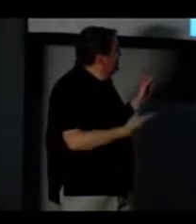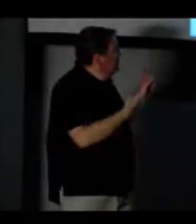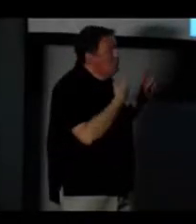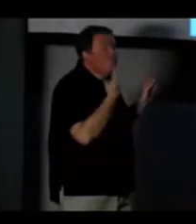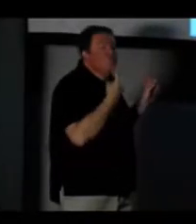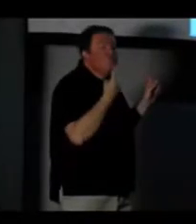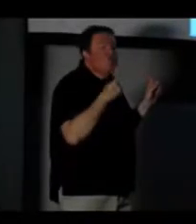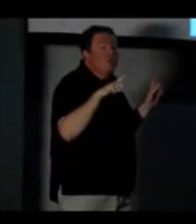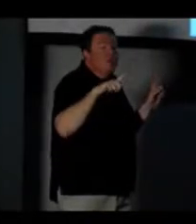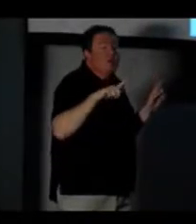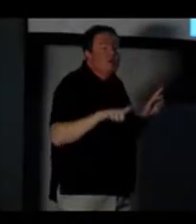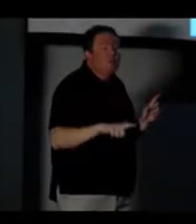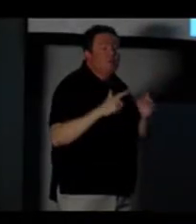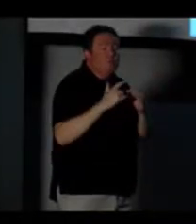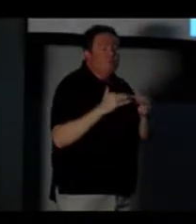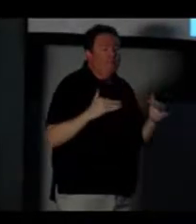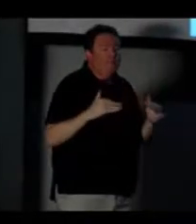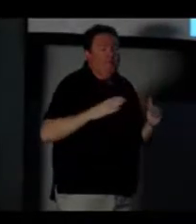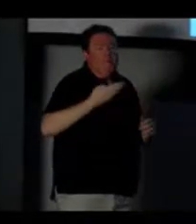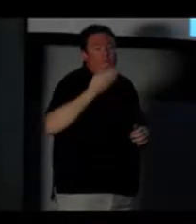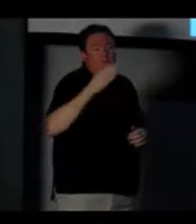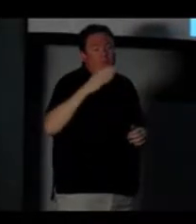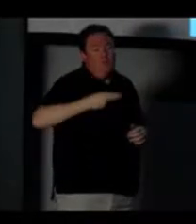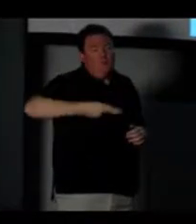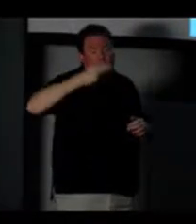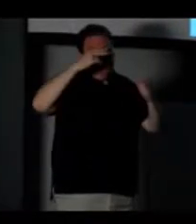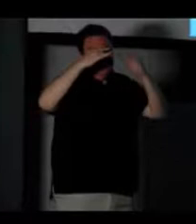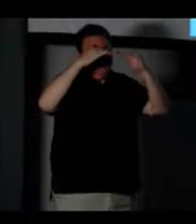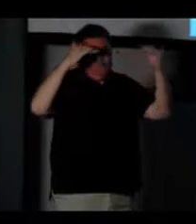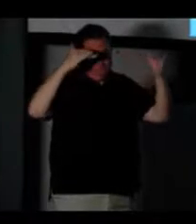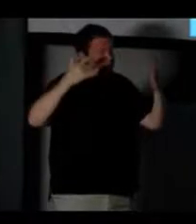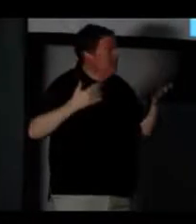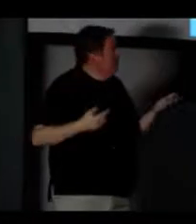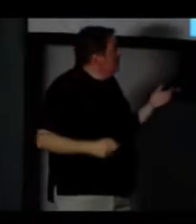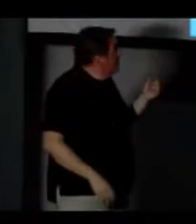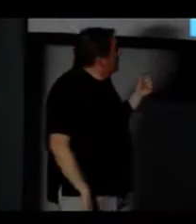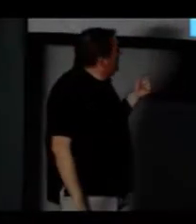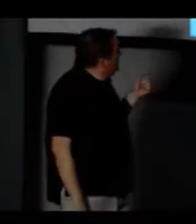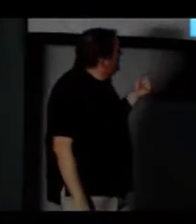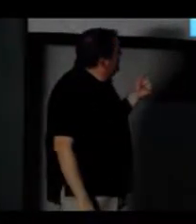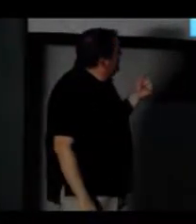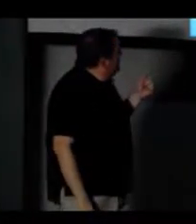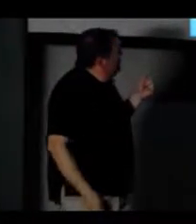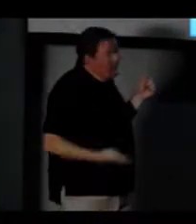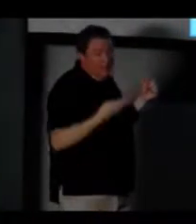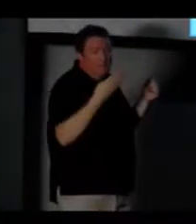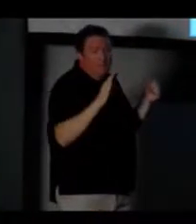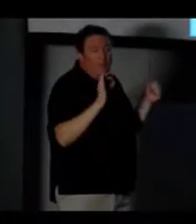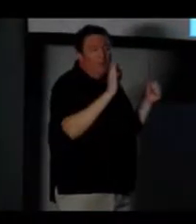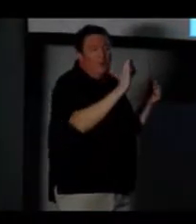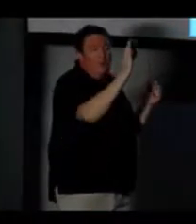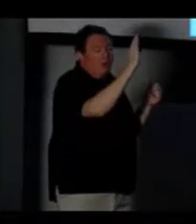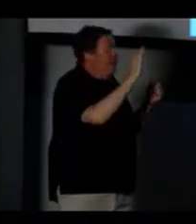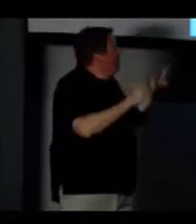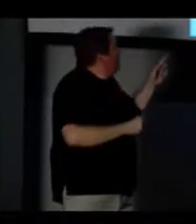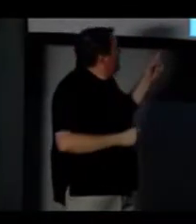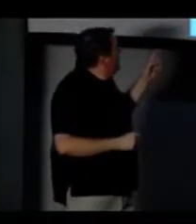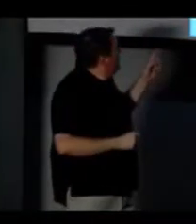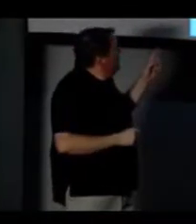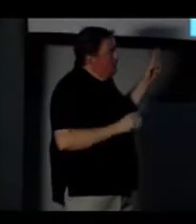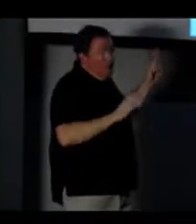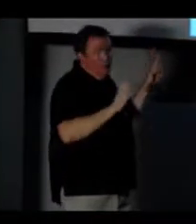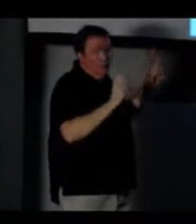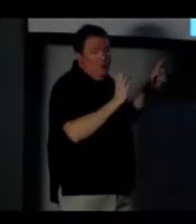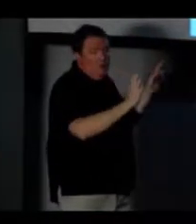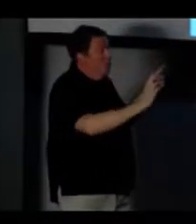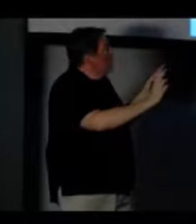diversity. Blue is high diversity of the plants that are there. Now you see that little blue spot up around the, in West Africa,